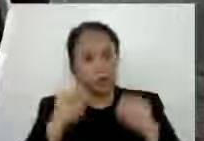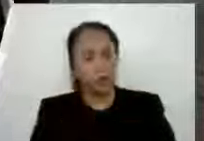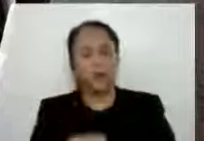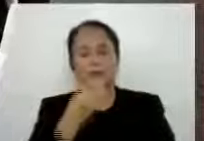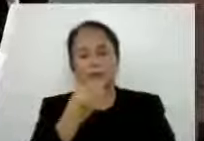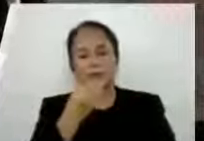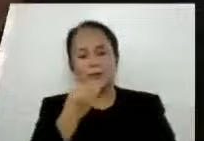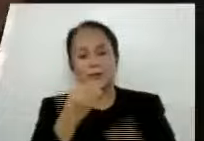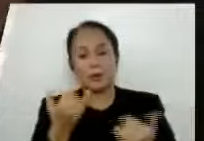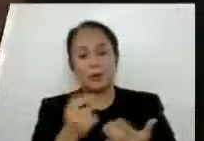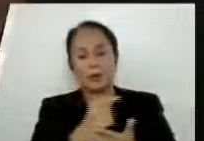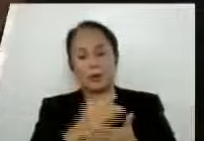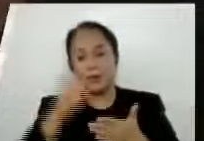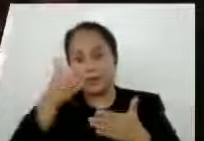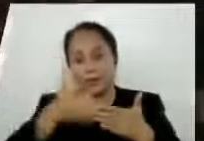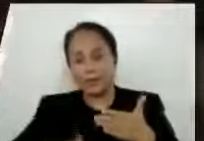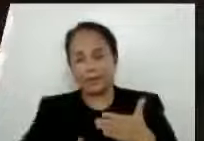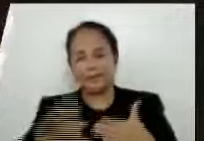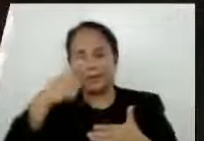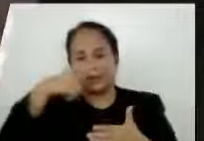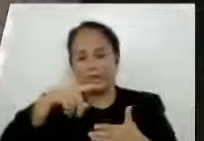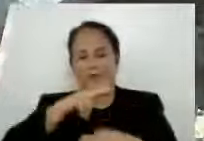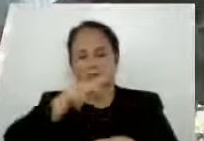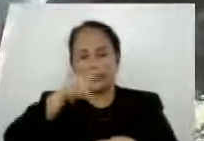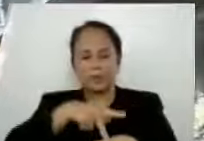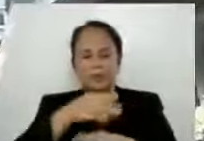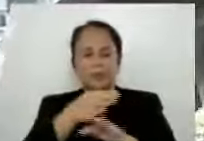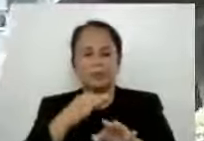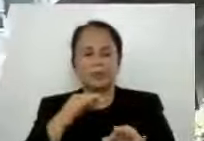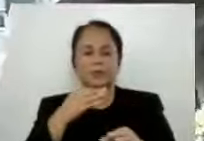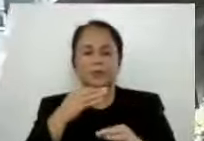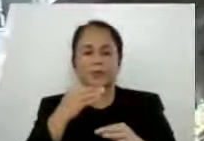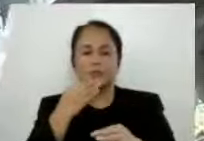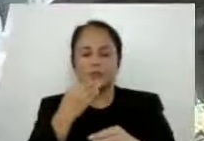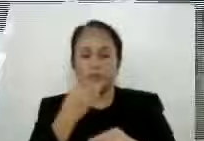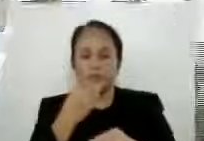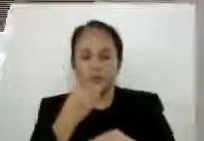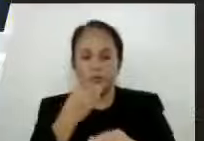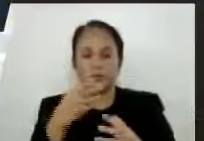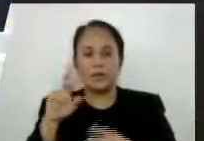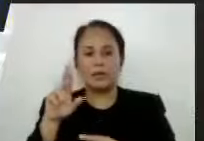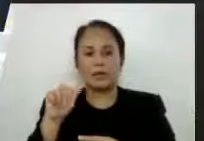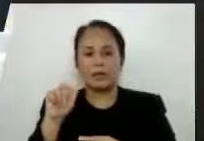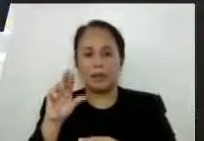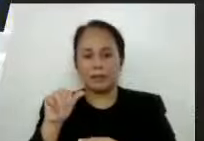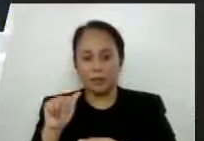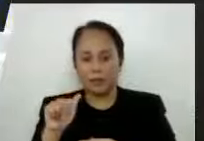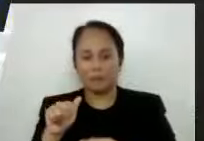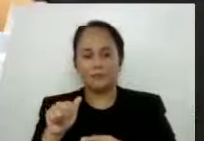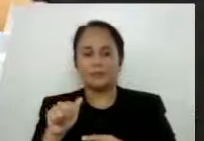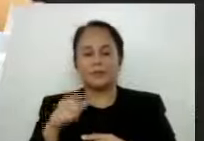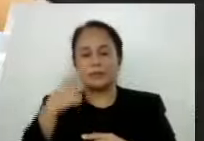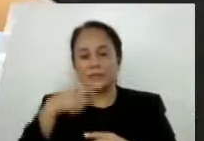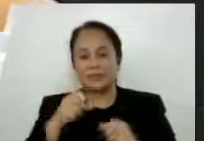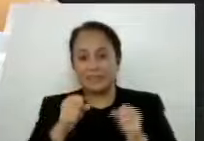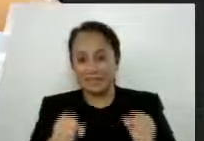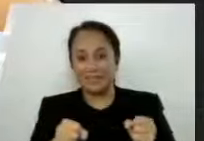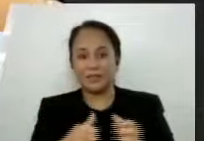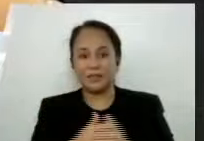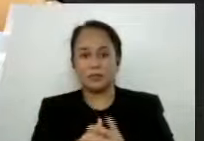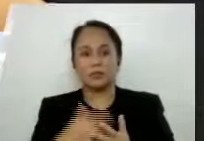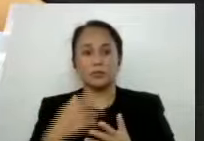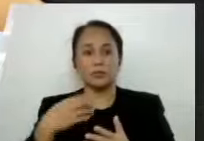sa Thailand-Philippine Street Food Festival sa Thailand, Rada Street, Makati City. And this is historic one. Rada Thailand